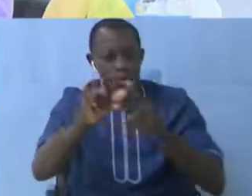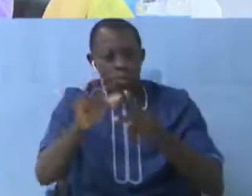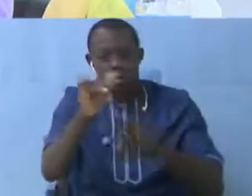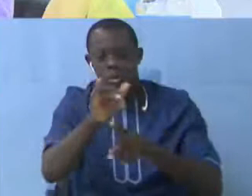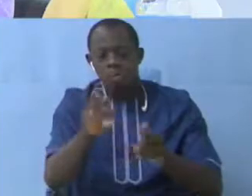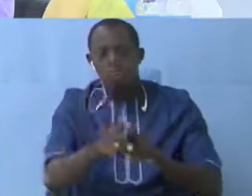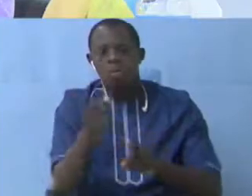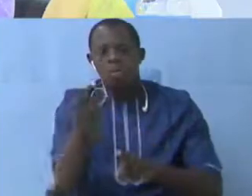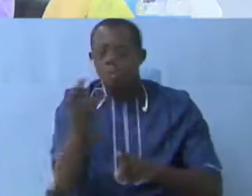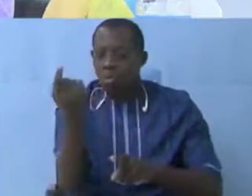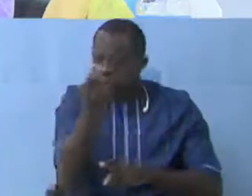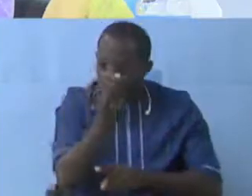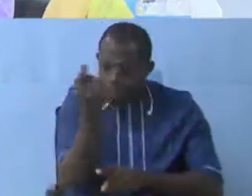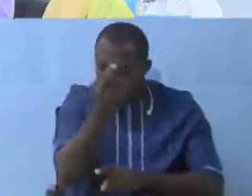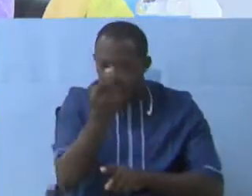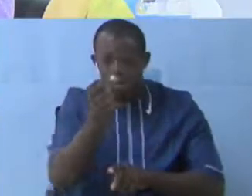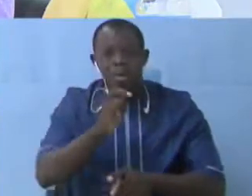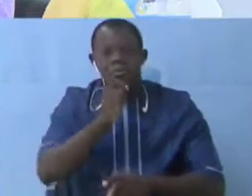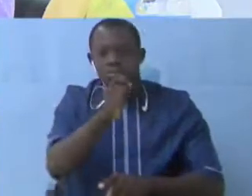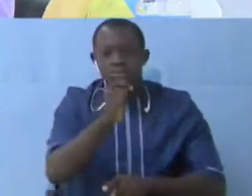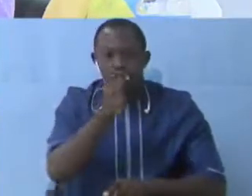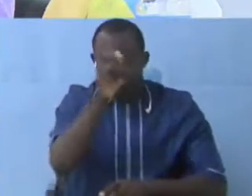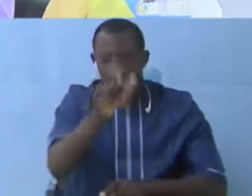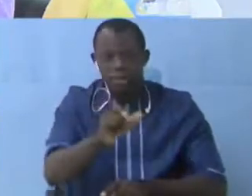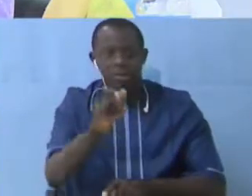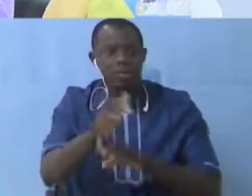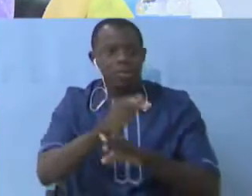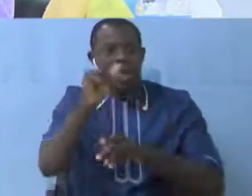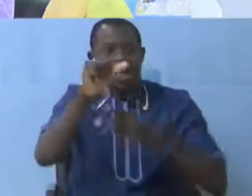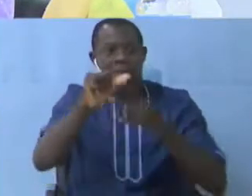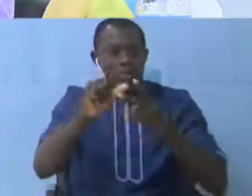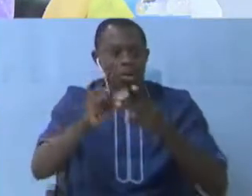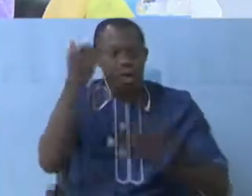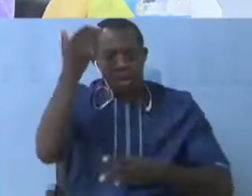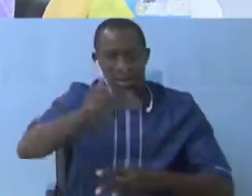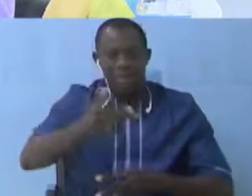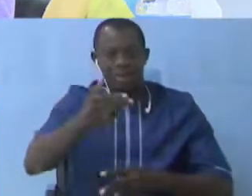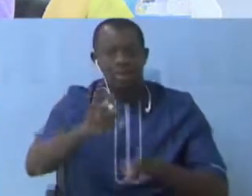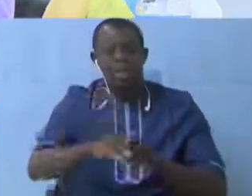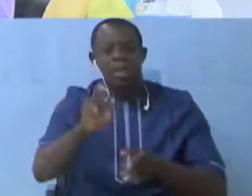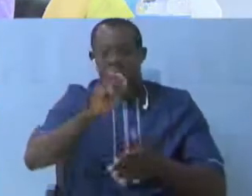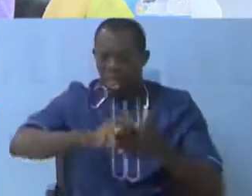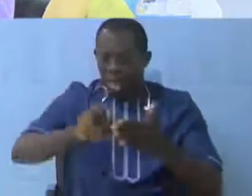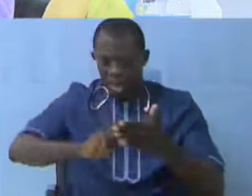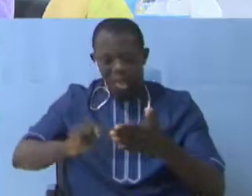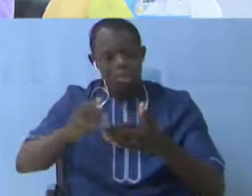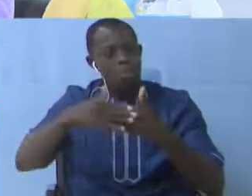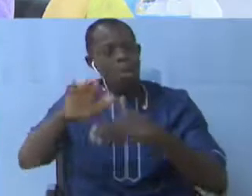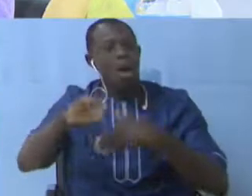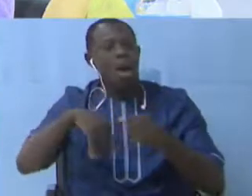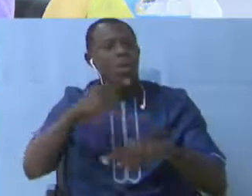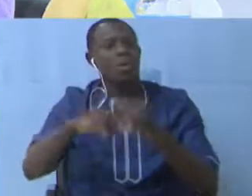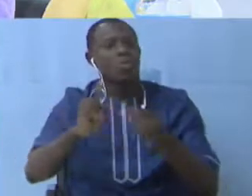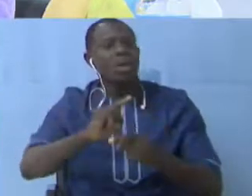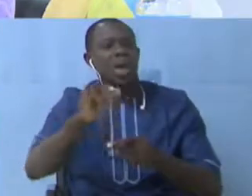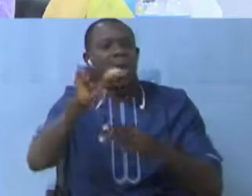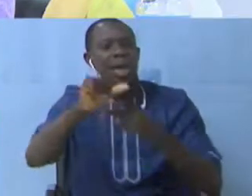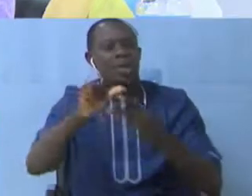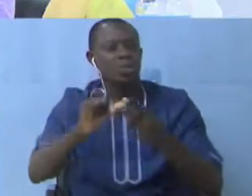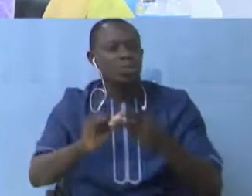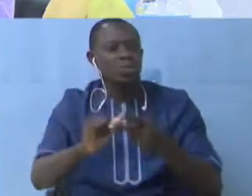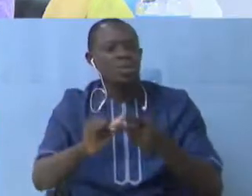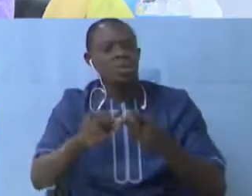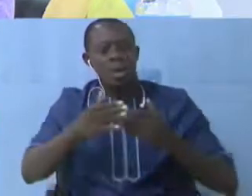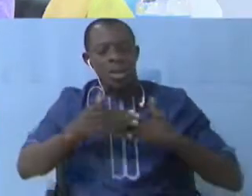were many other articles that were written by Article 19 on human rights. Utee nag ak yi nga xam ne moom lañ binda mu jëm